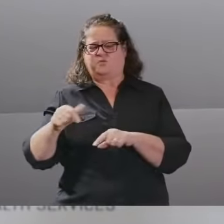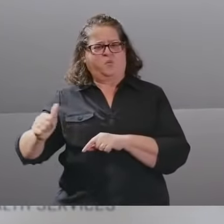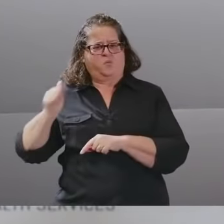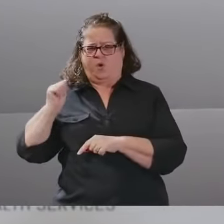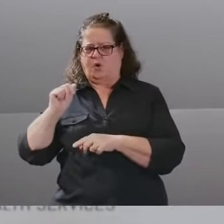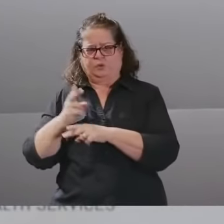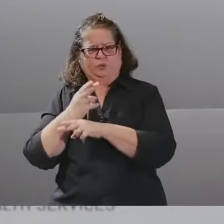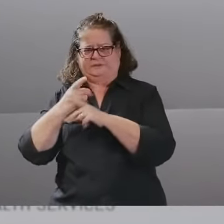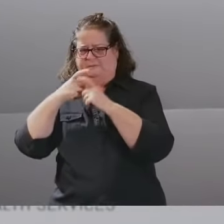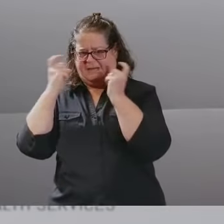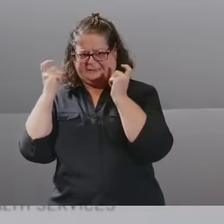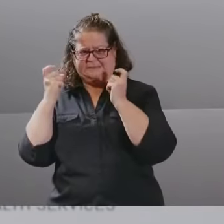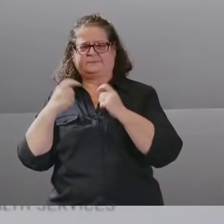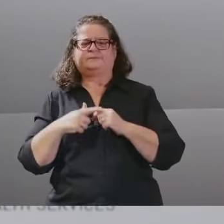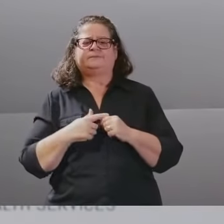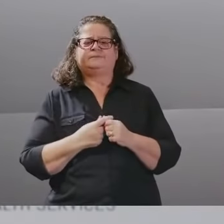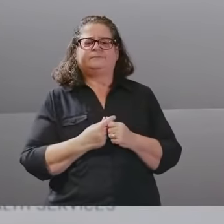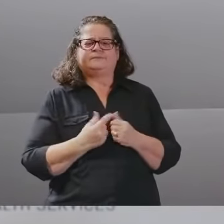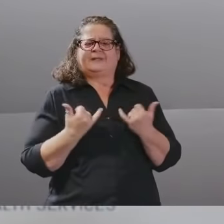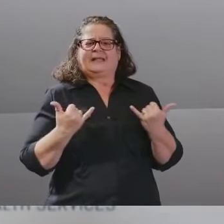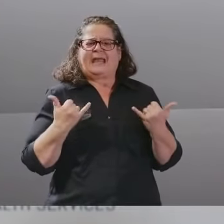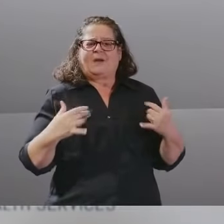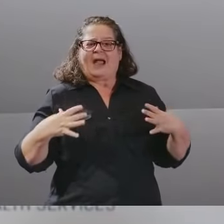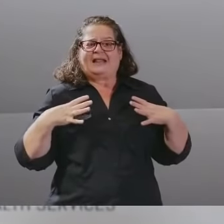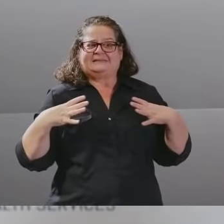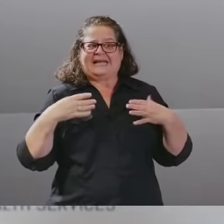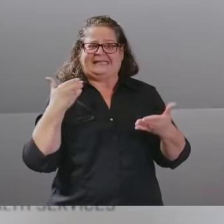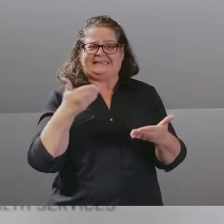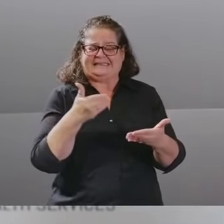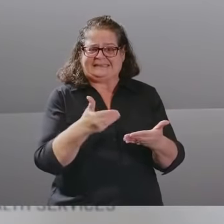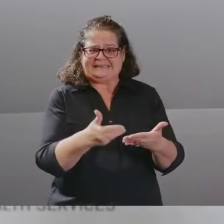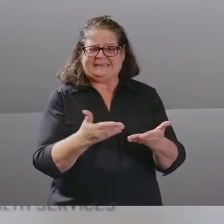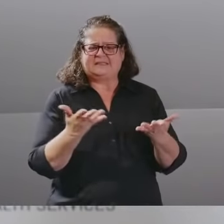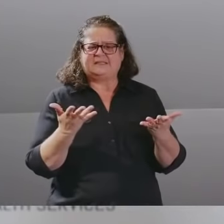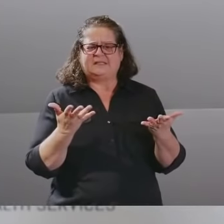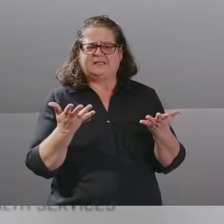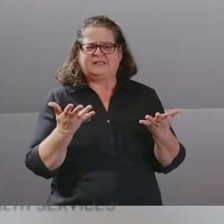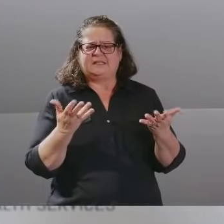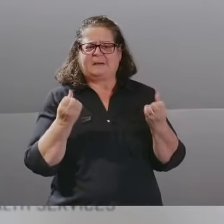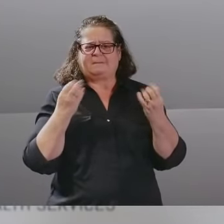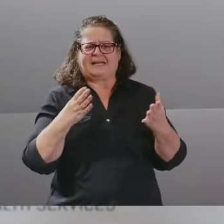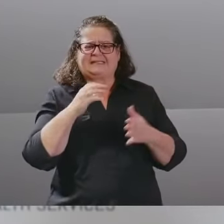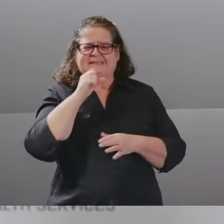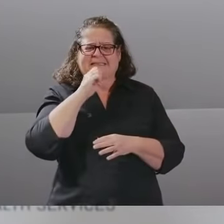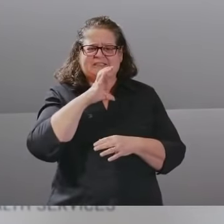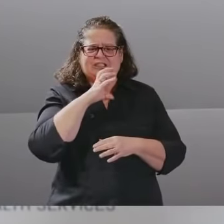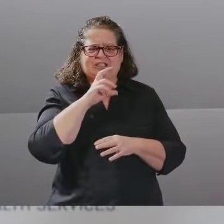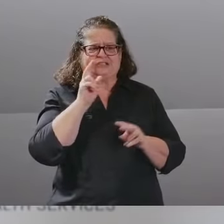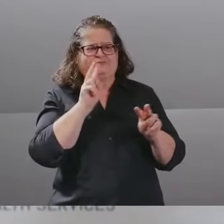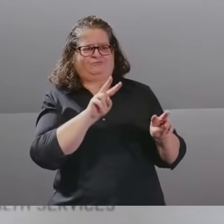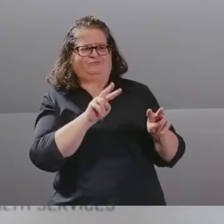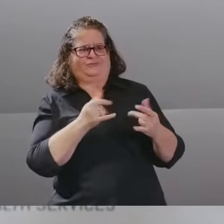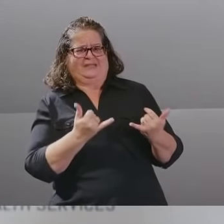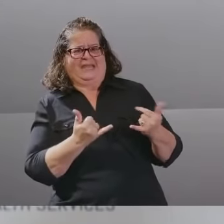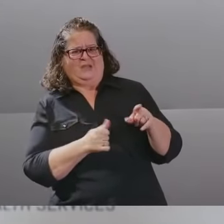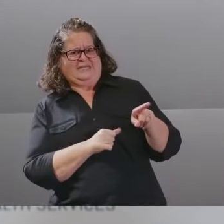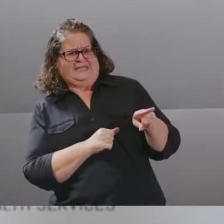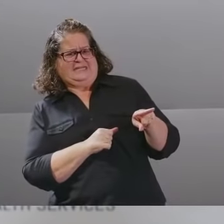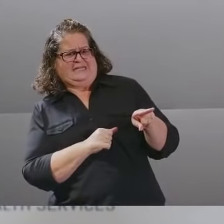that there are a lot of senior citizens who are watching right now, they want to see and hear from